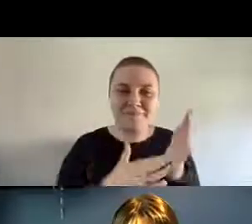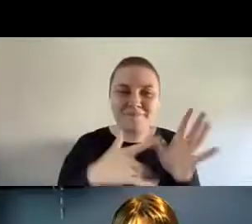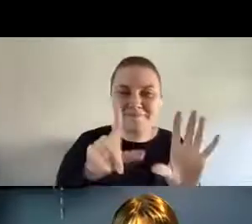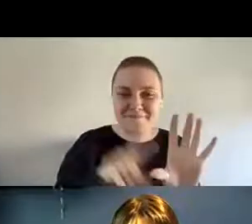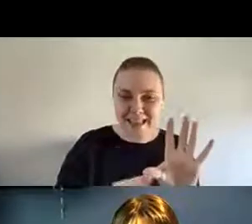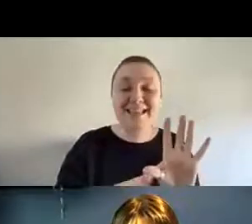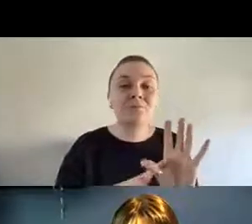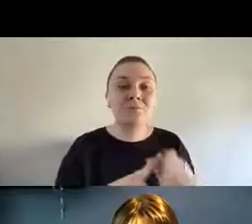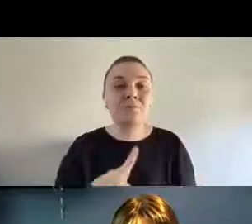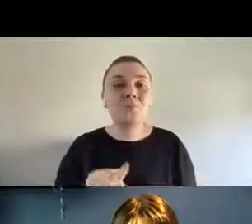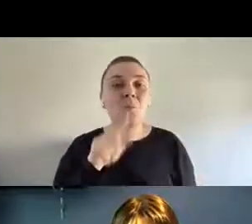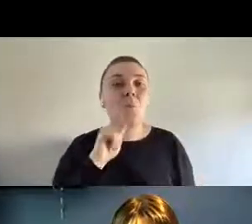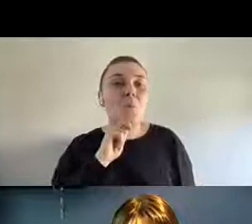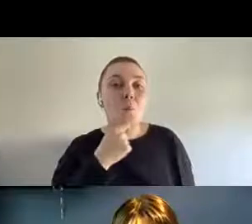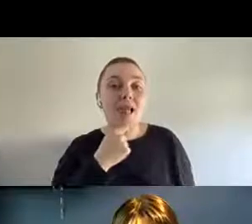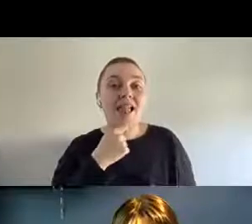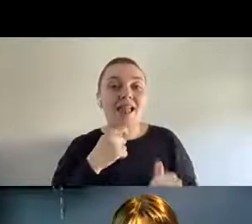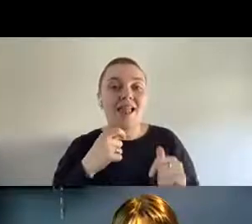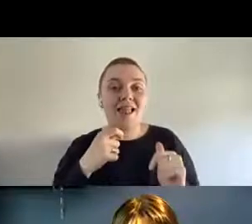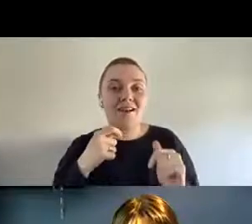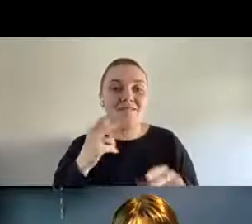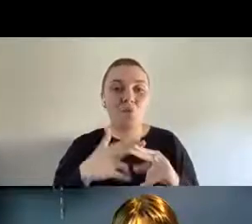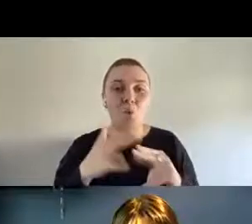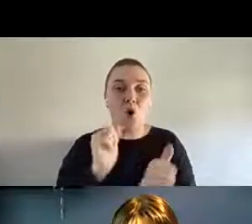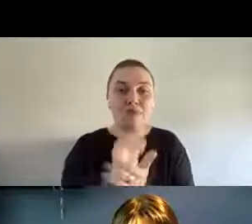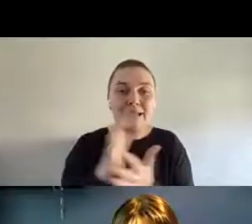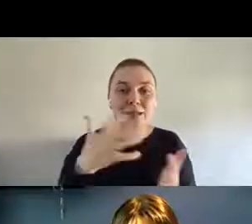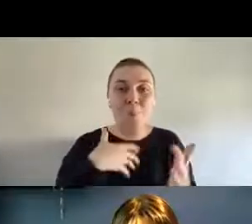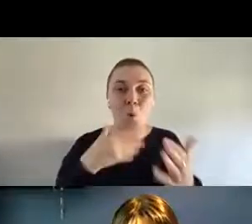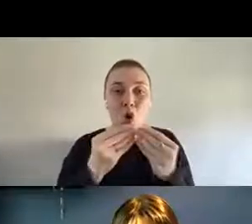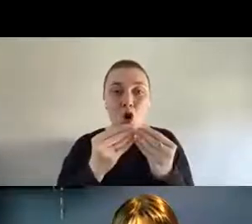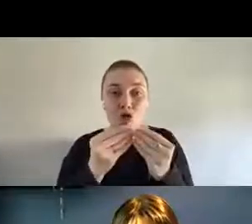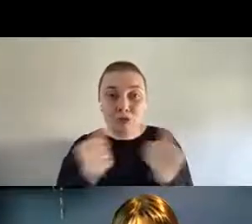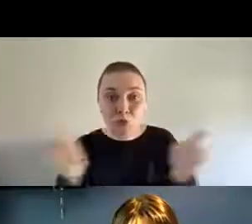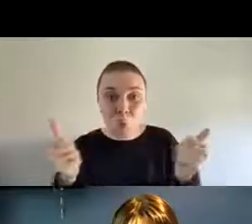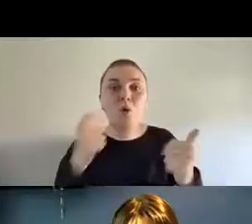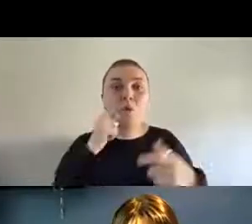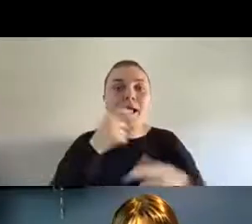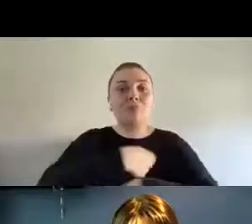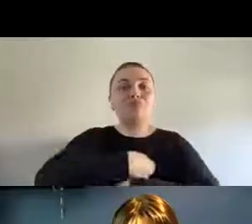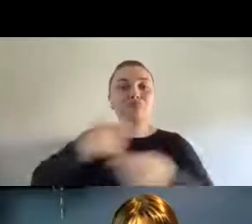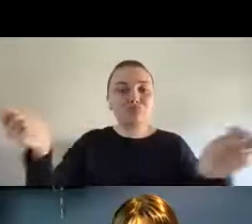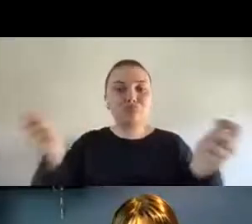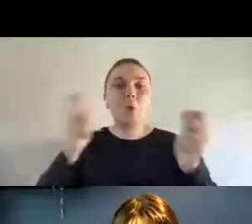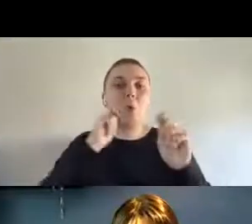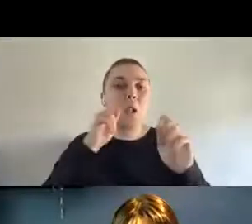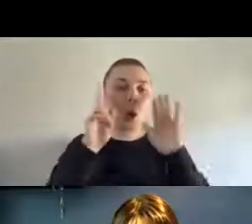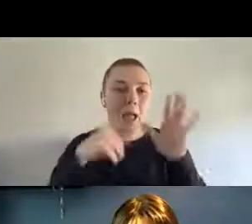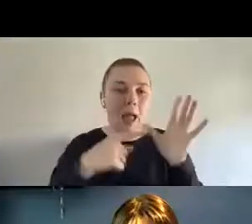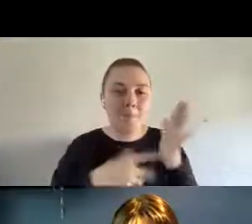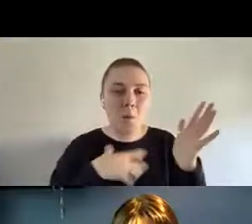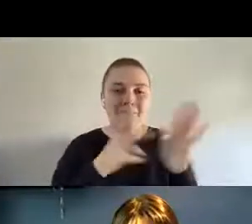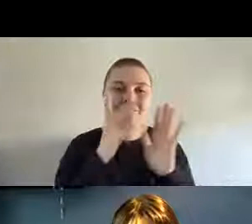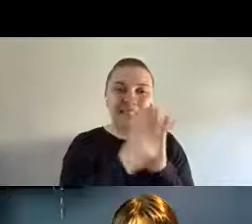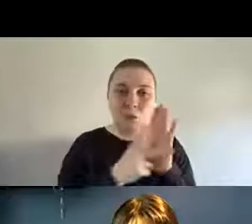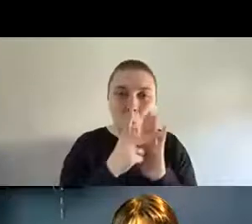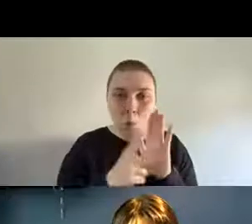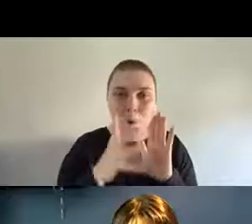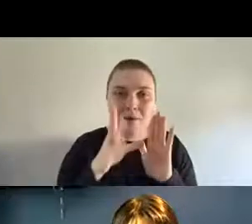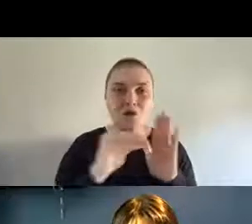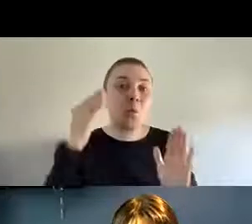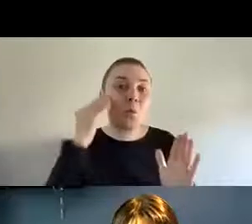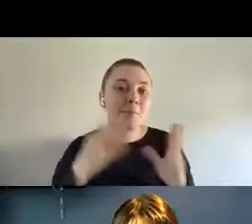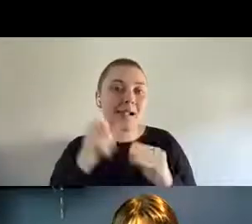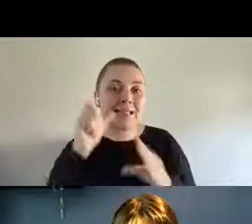that will be to release some more resources that will be looking at some videos from women with disabilities